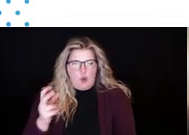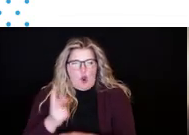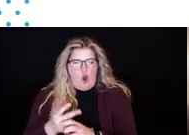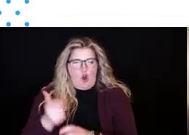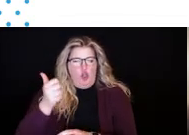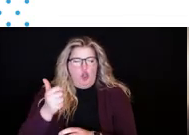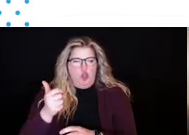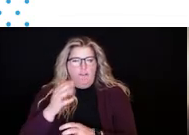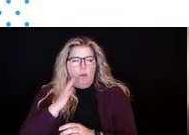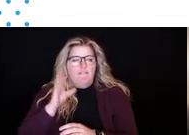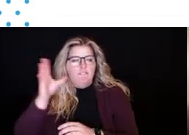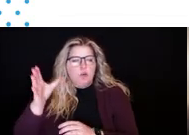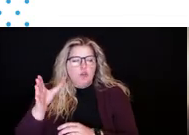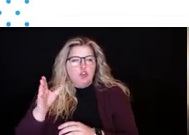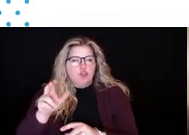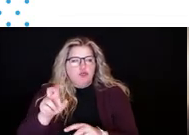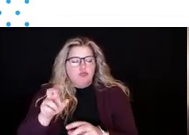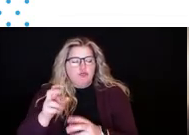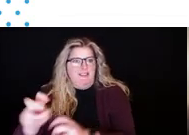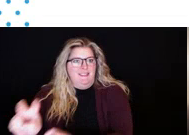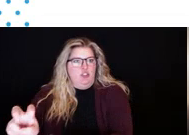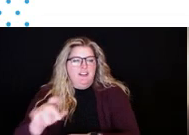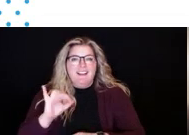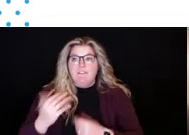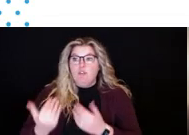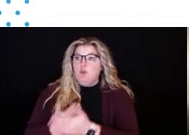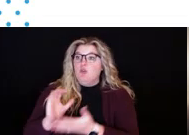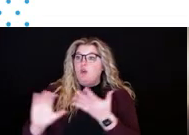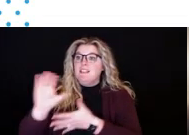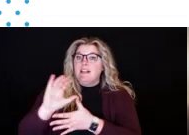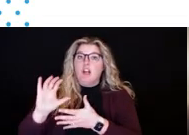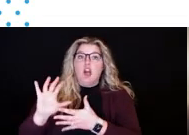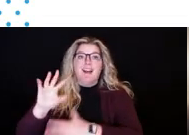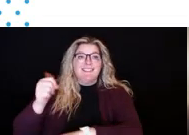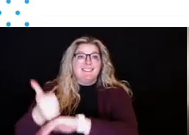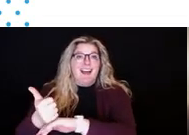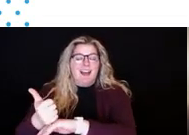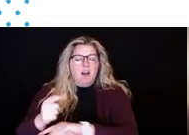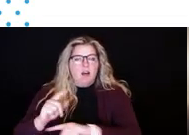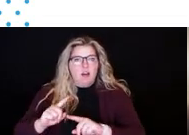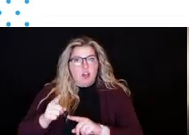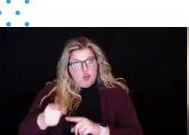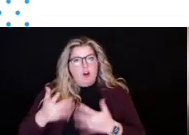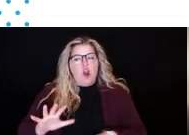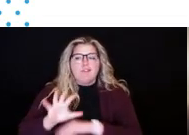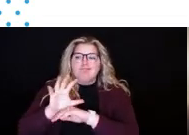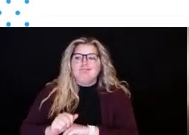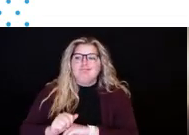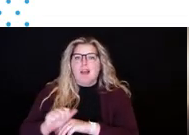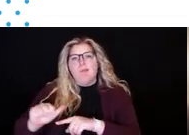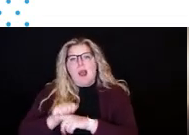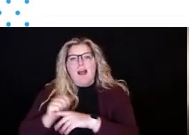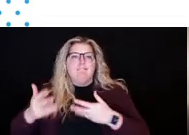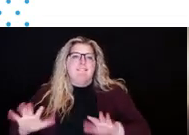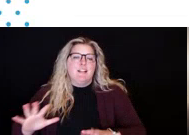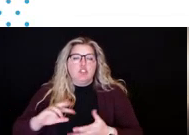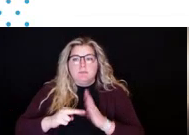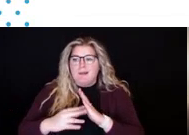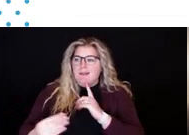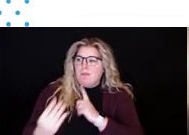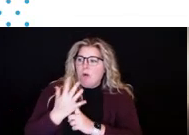When new criteria are introduced, if you've already been practicing those things, you've already been exposed to those techniques